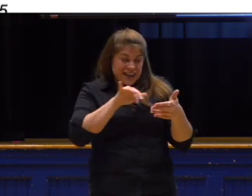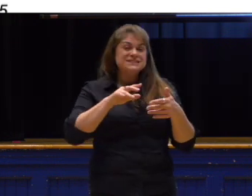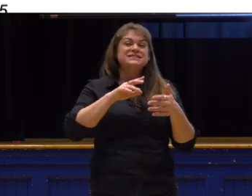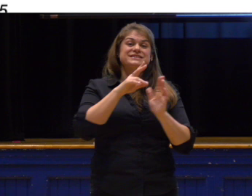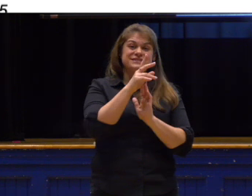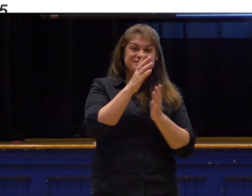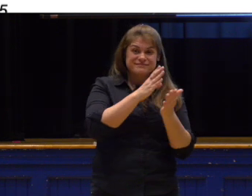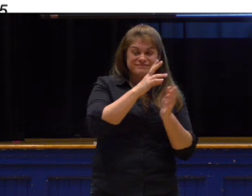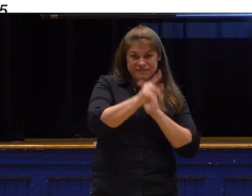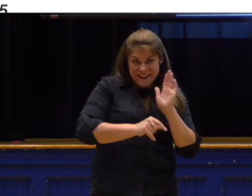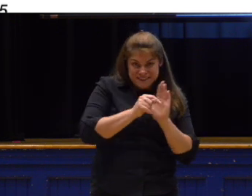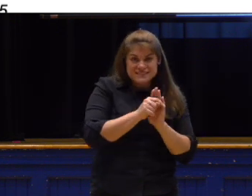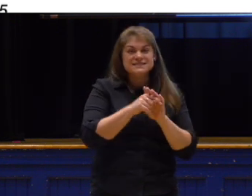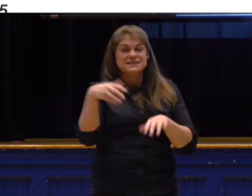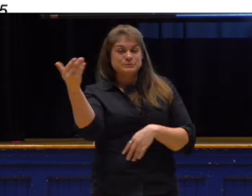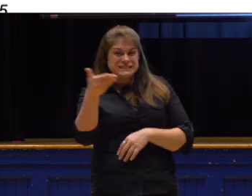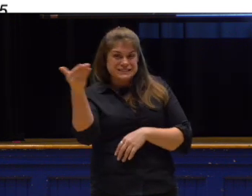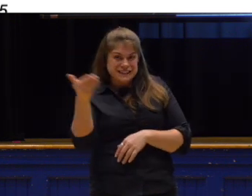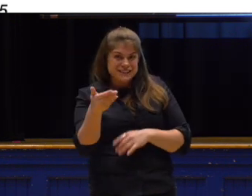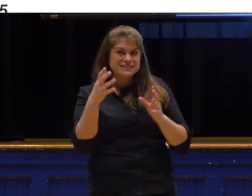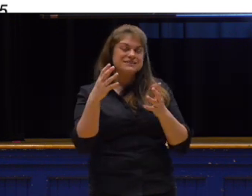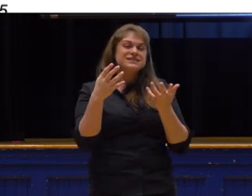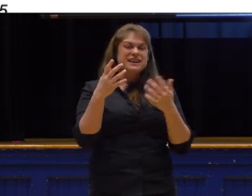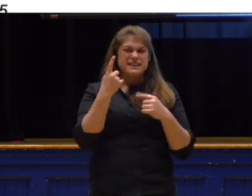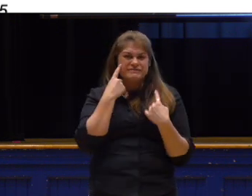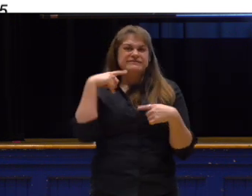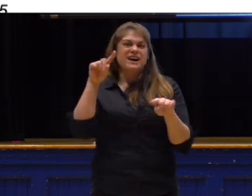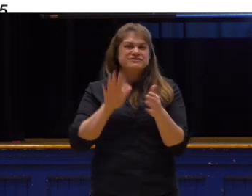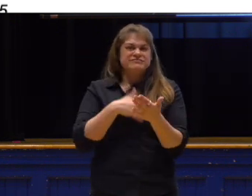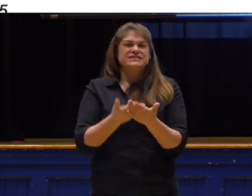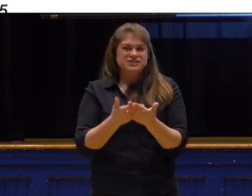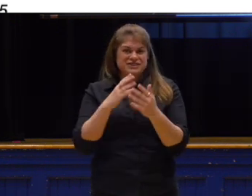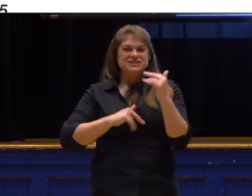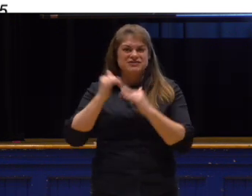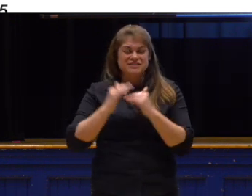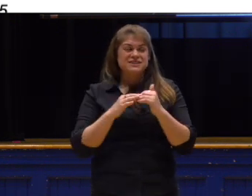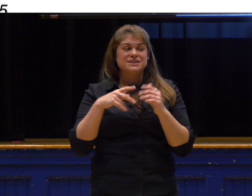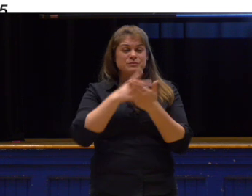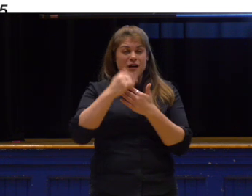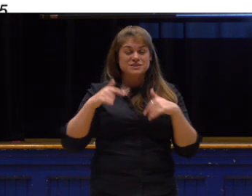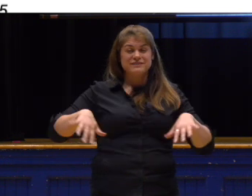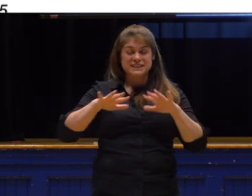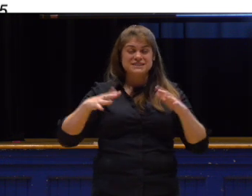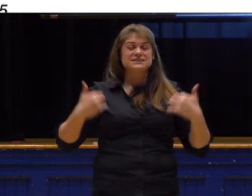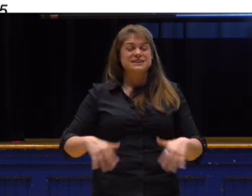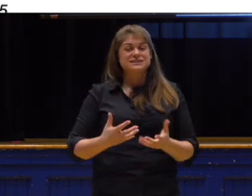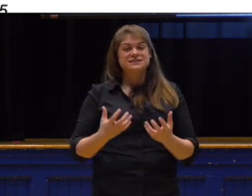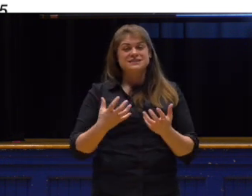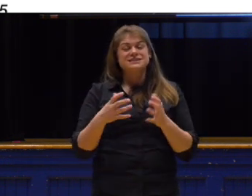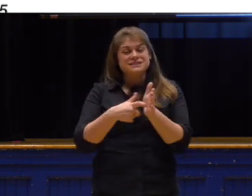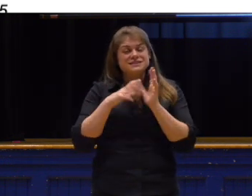and presentations and finally getting to construction. Projects of this size take a lot of time, and